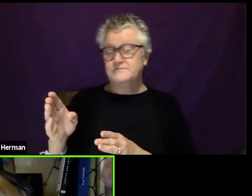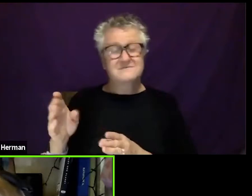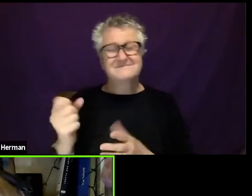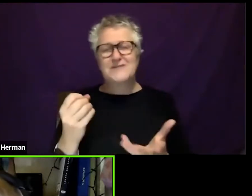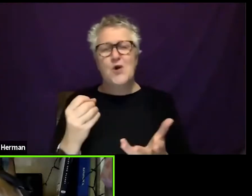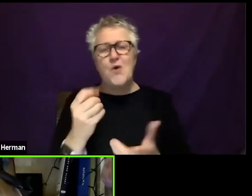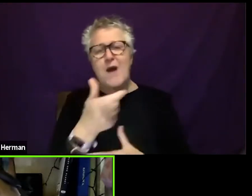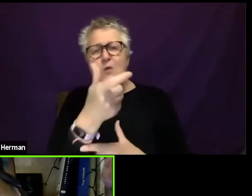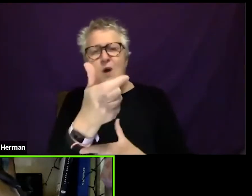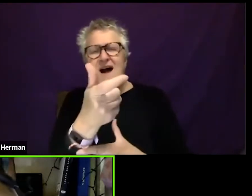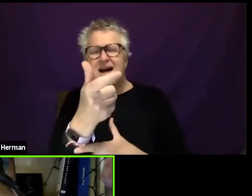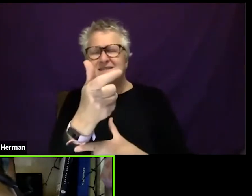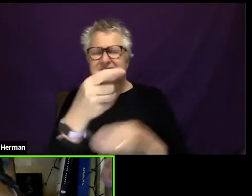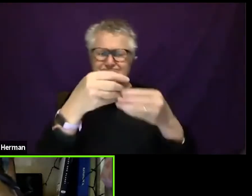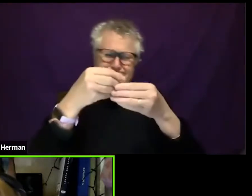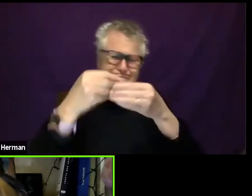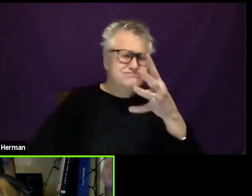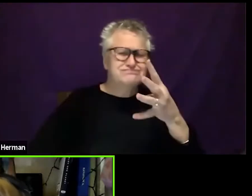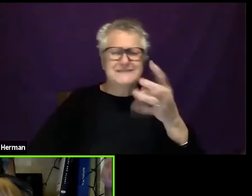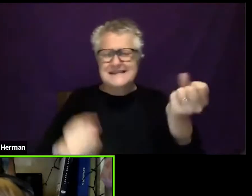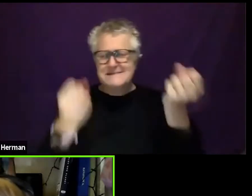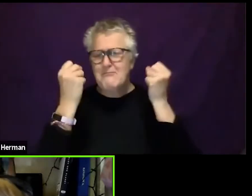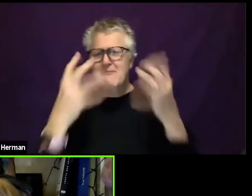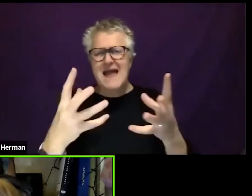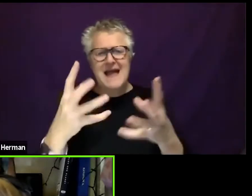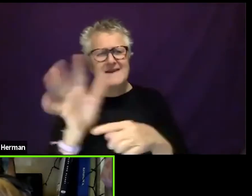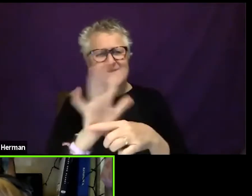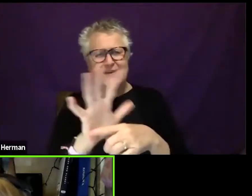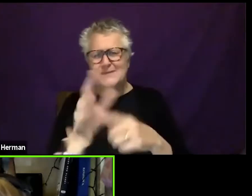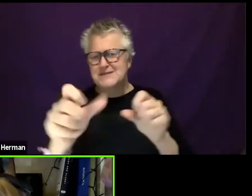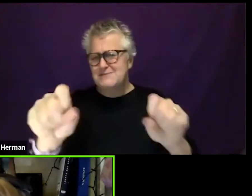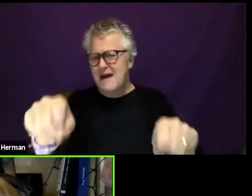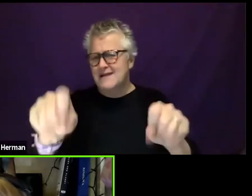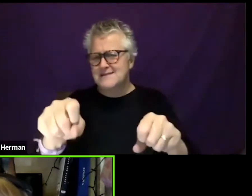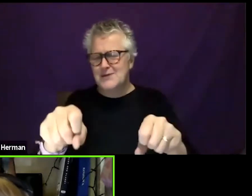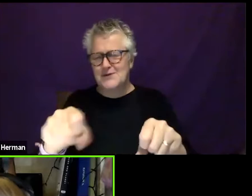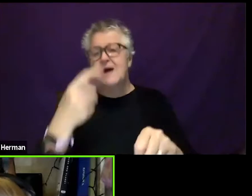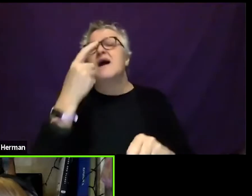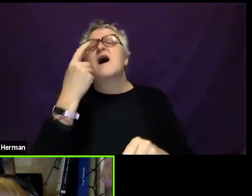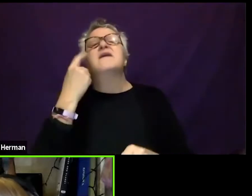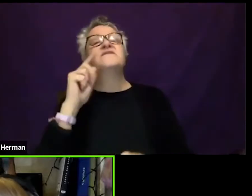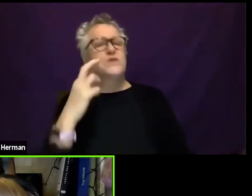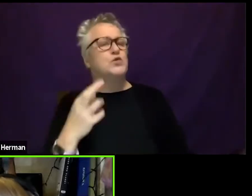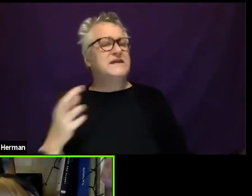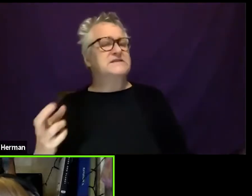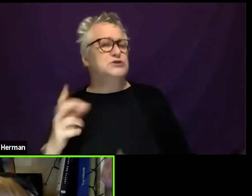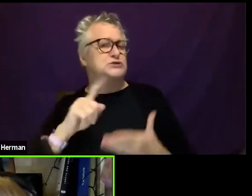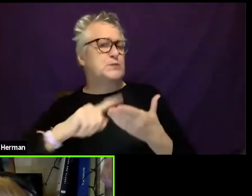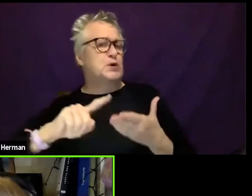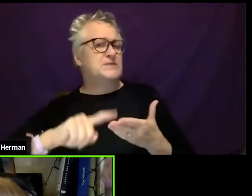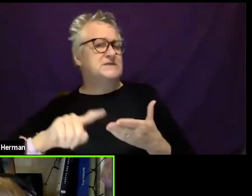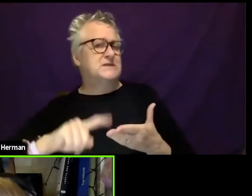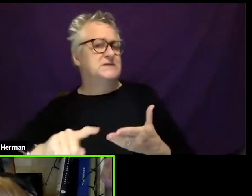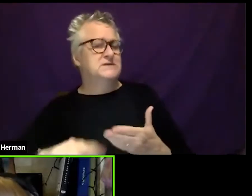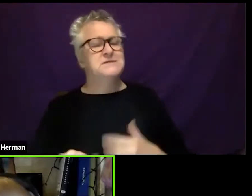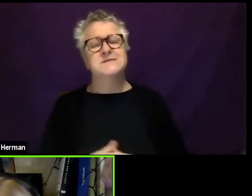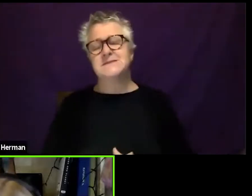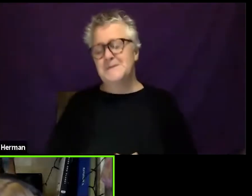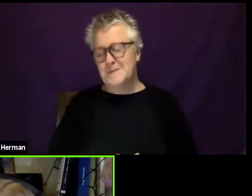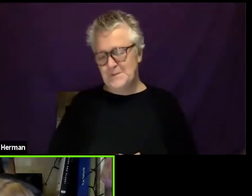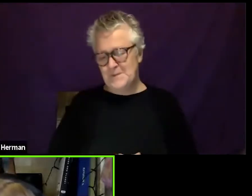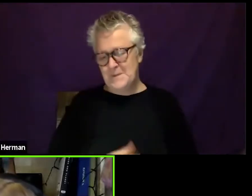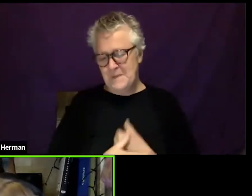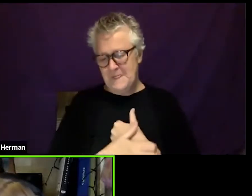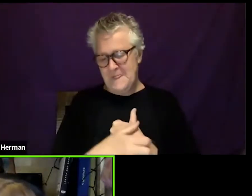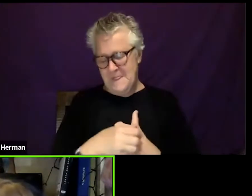about that as possible for research purposes. It involves our tandem bicycle and getting to the river, but that's as